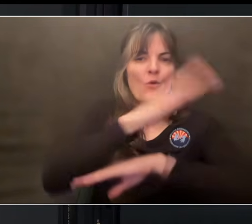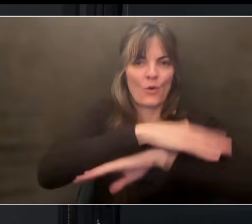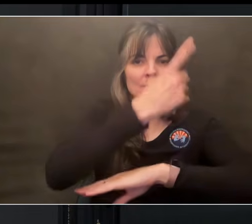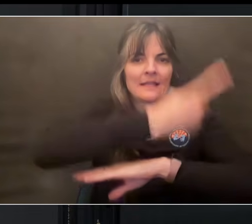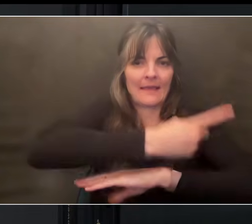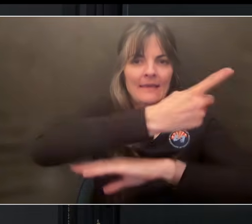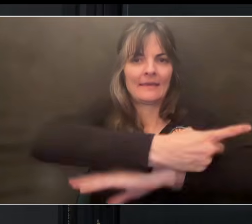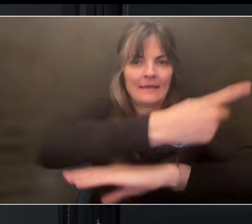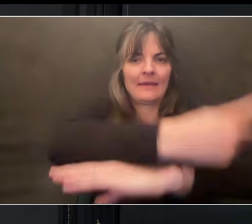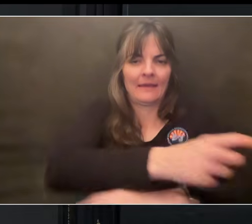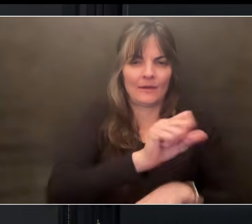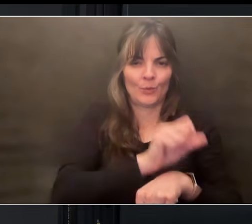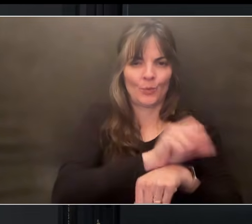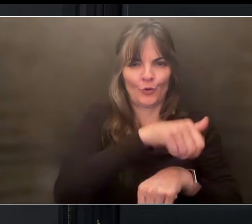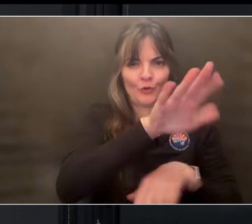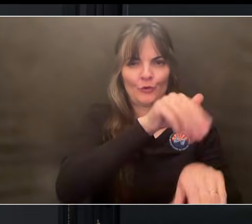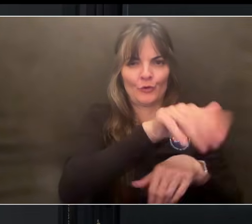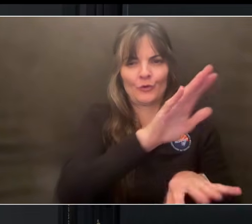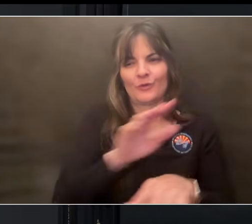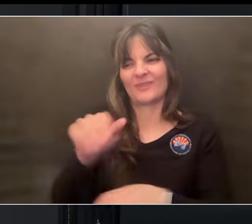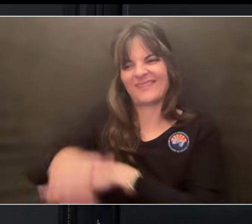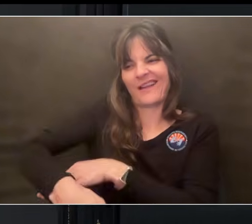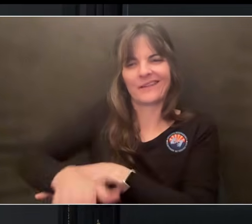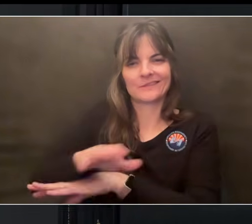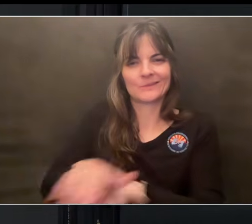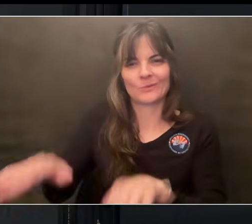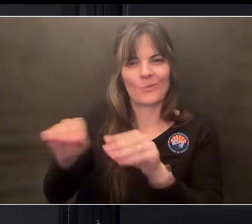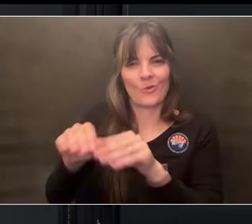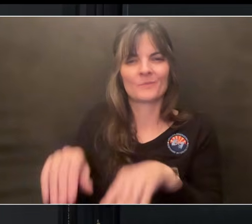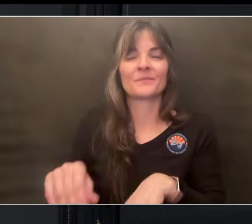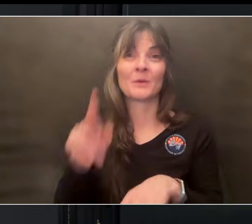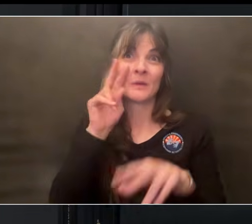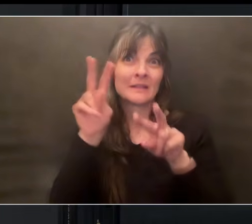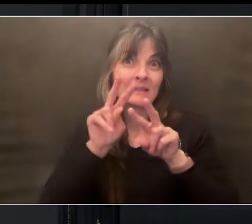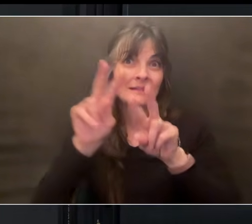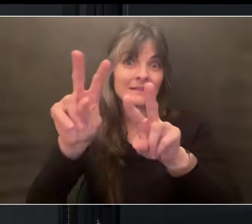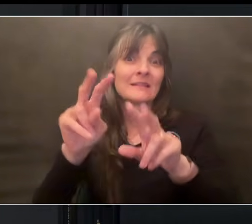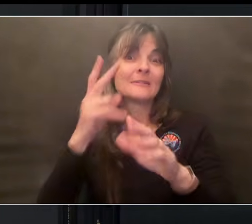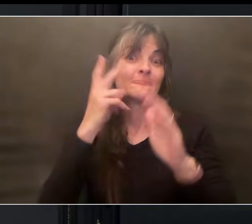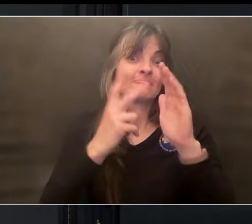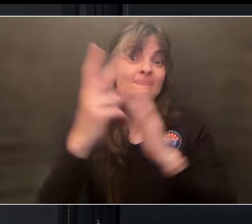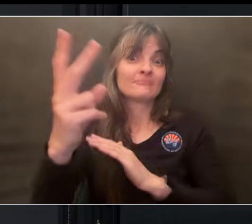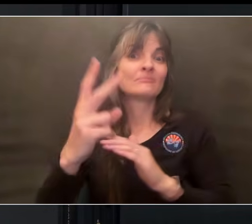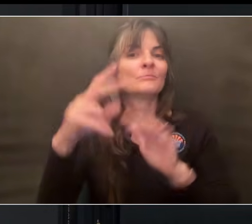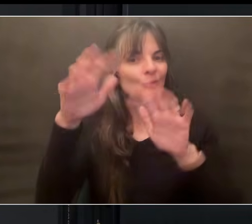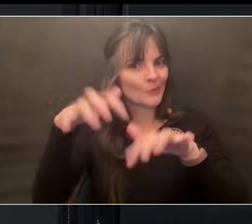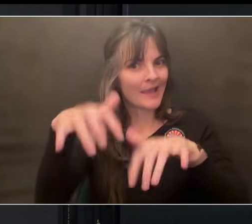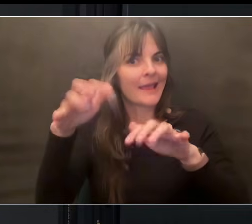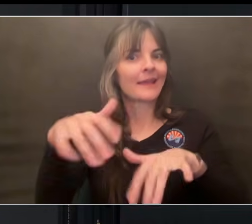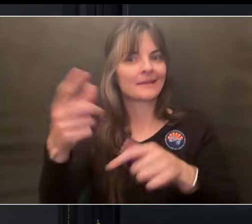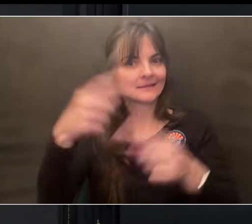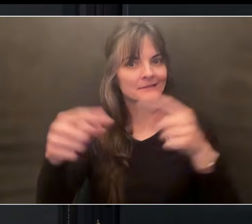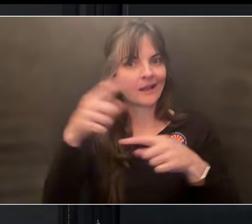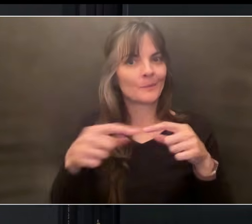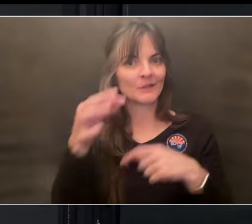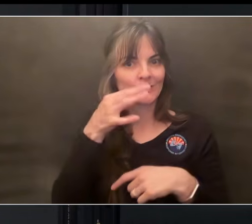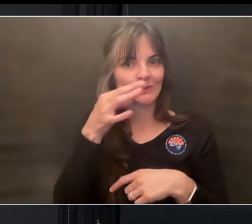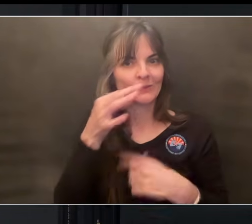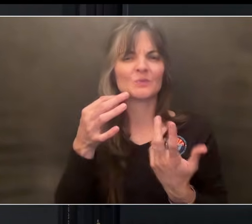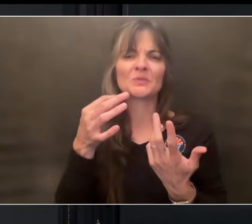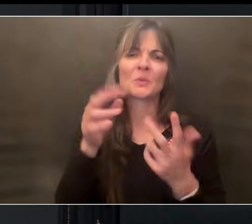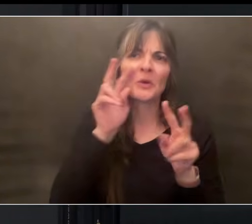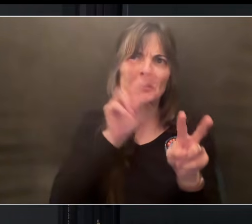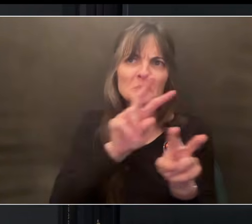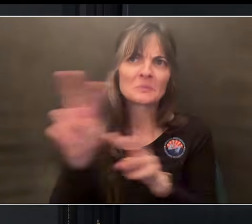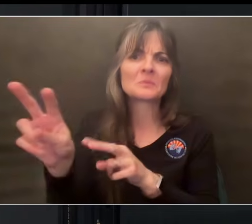coming that we've got forecast today and for a while, we're going to be watching. We did have some debris flows yesterday,